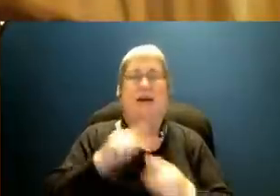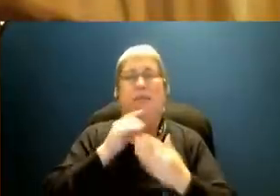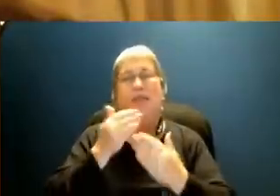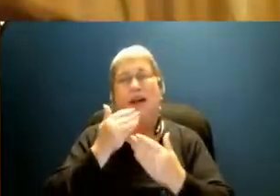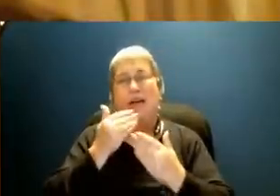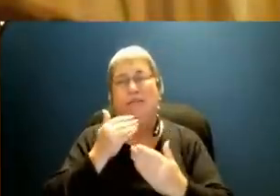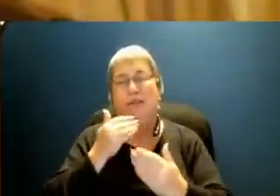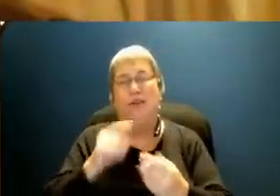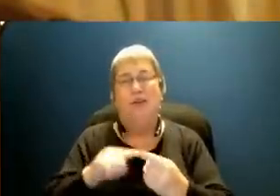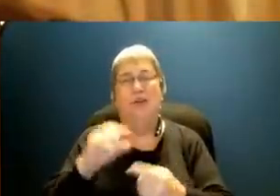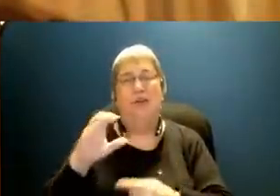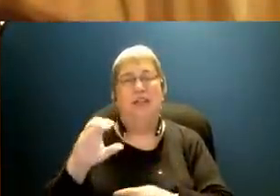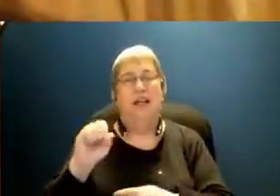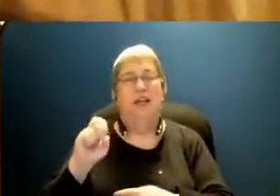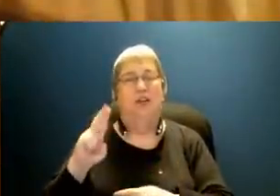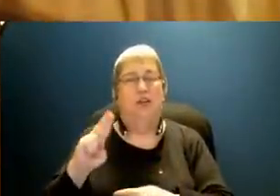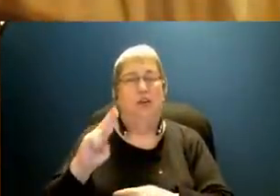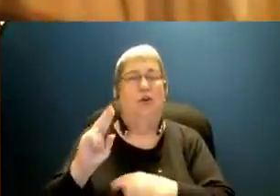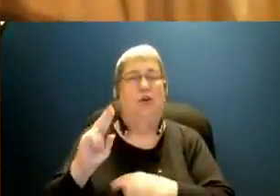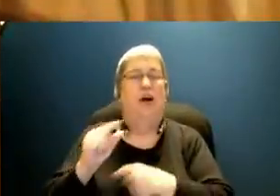guiding and supporting me along the way.